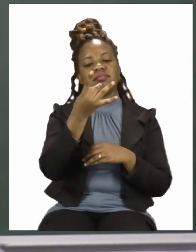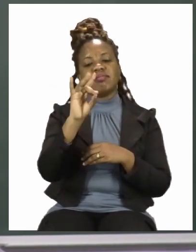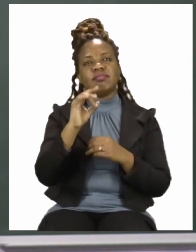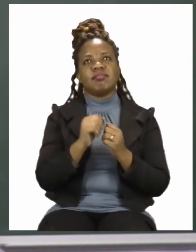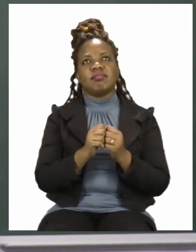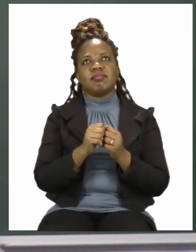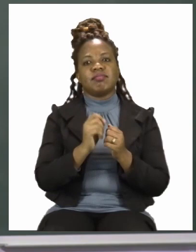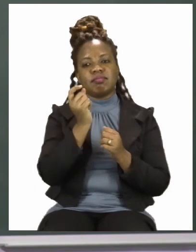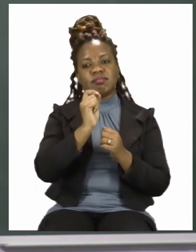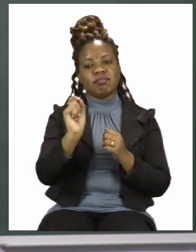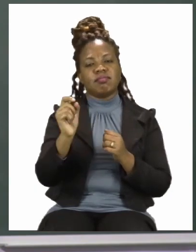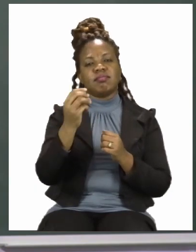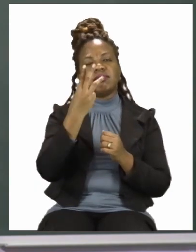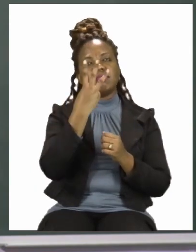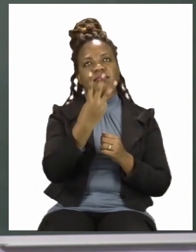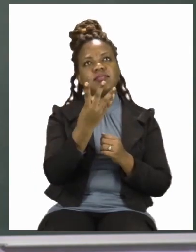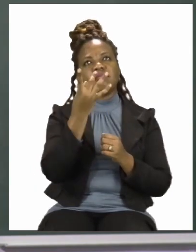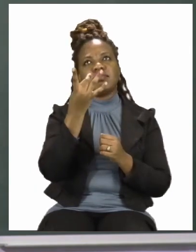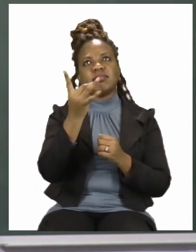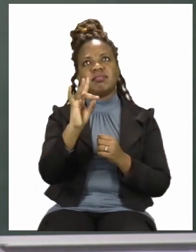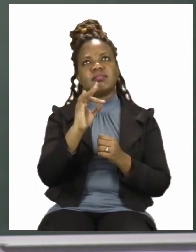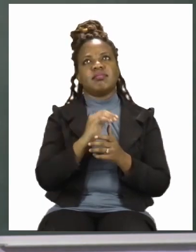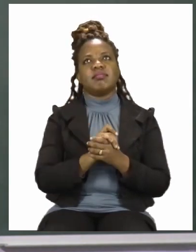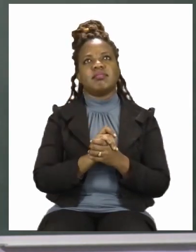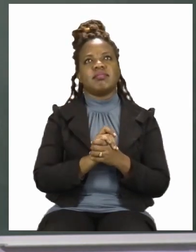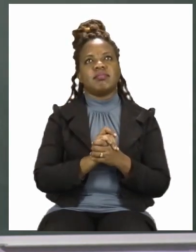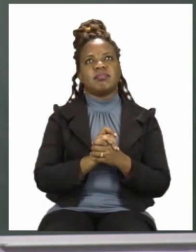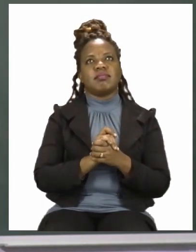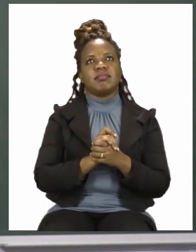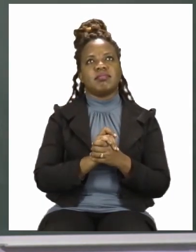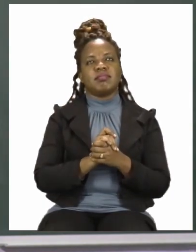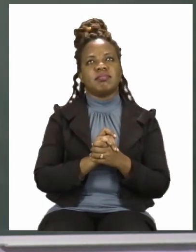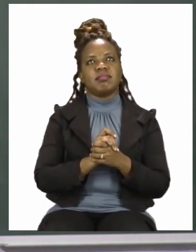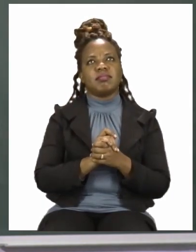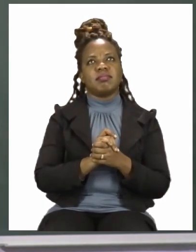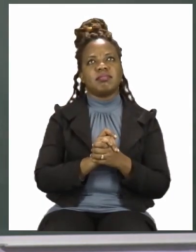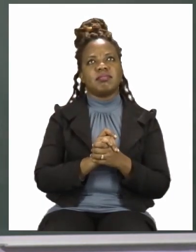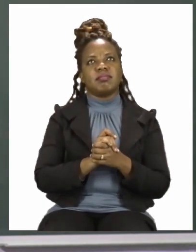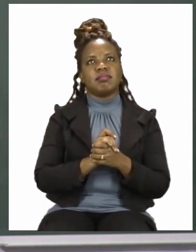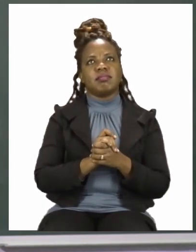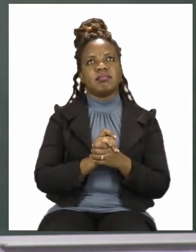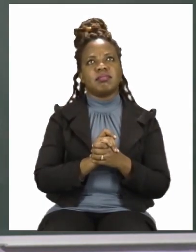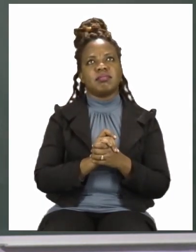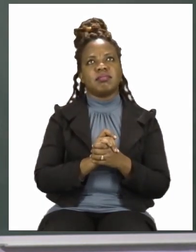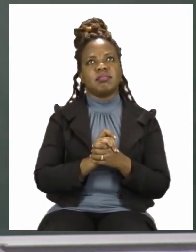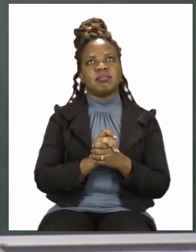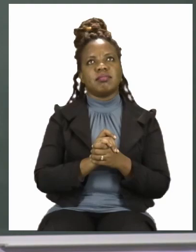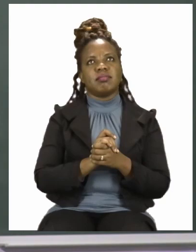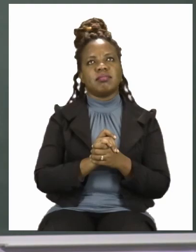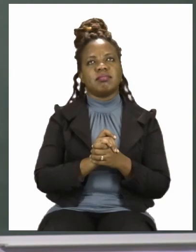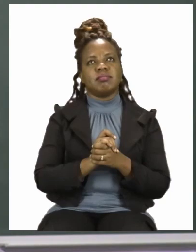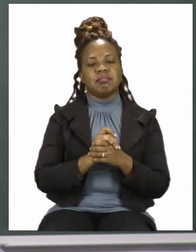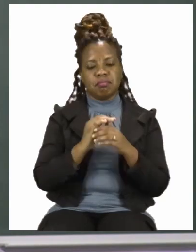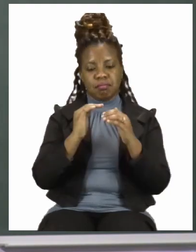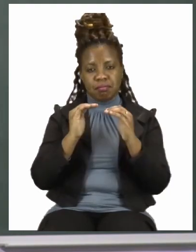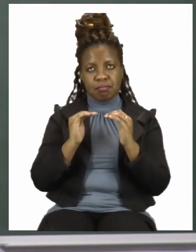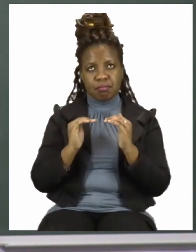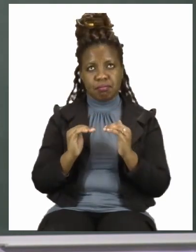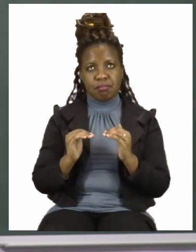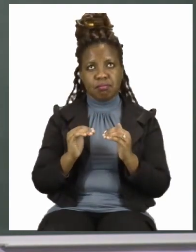write 38. The next one that we're going to do is the one at the bottom. Let's take a